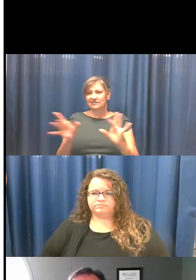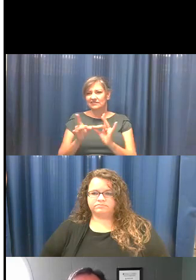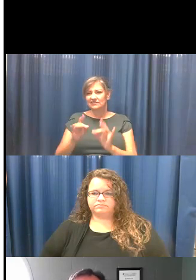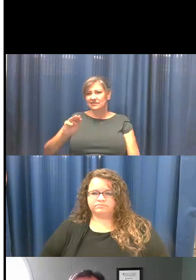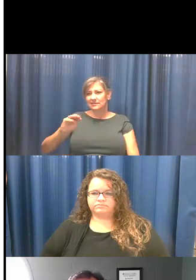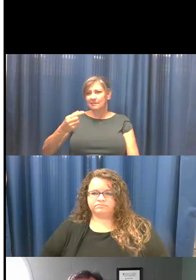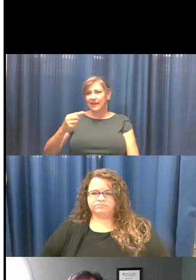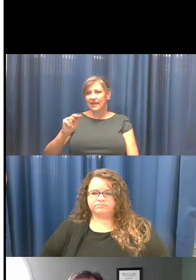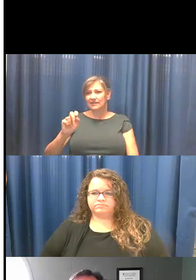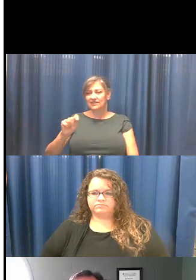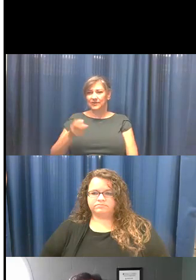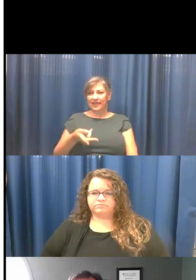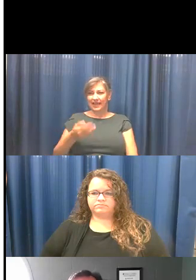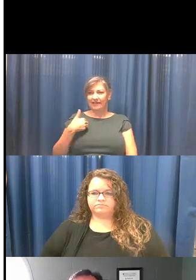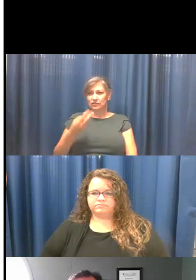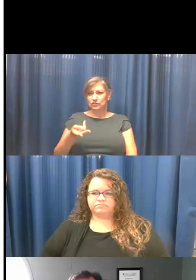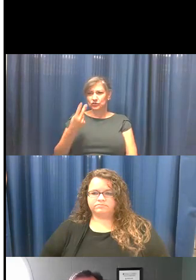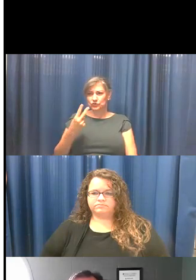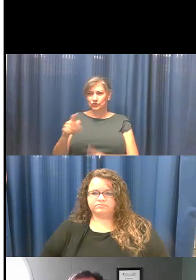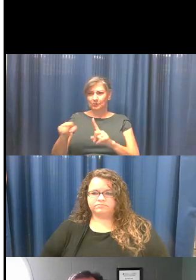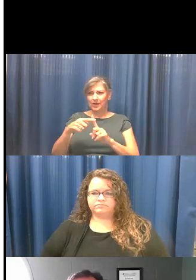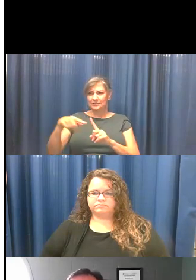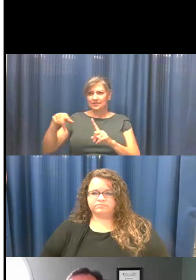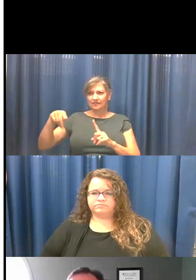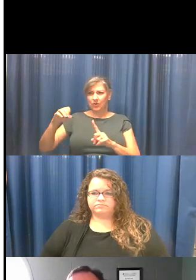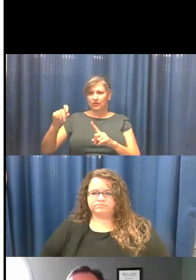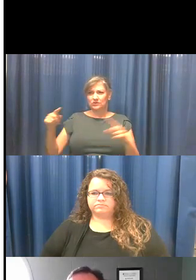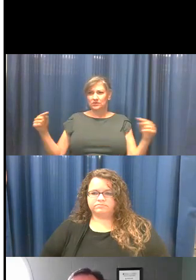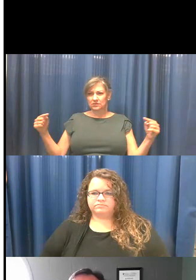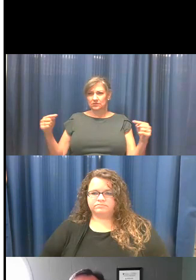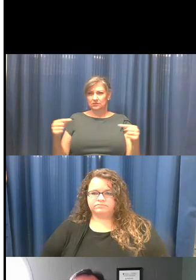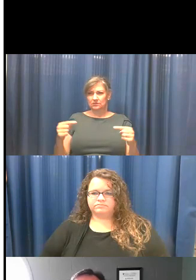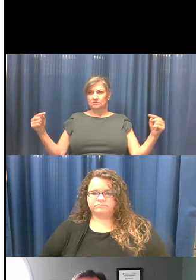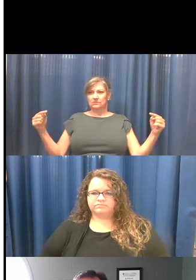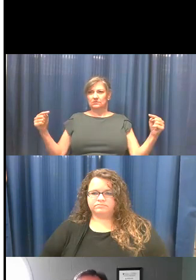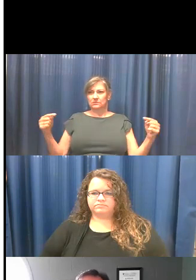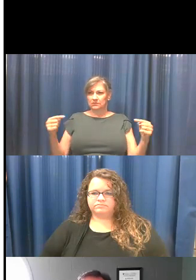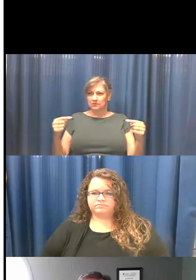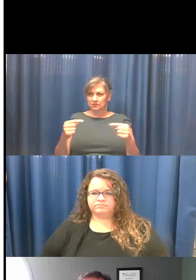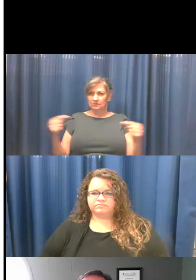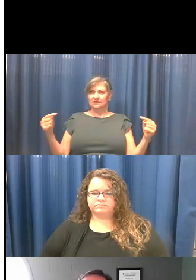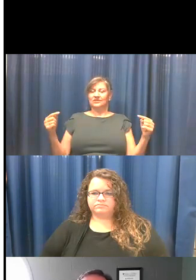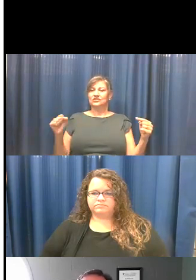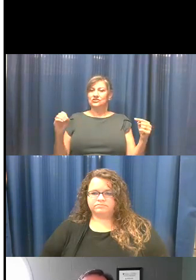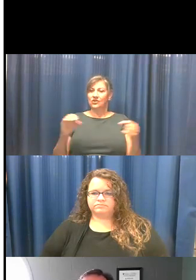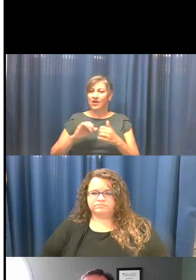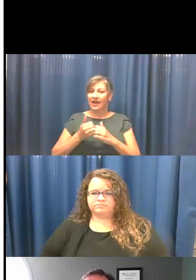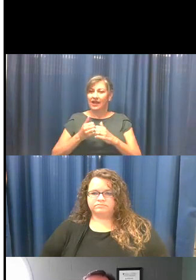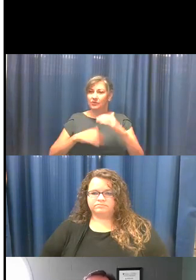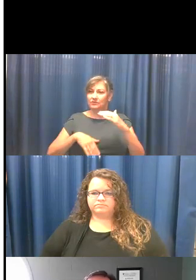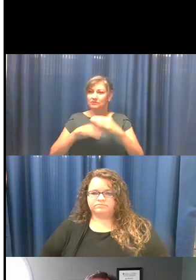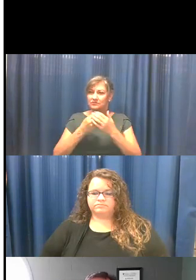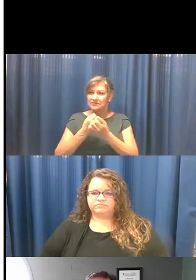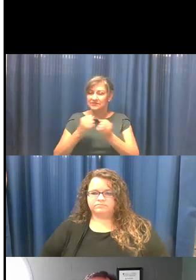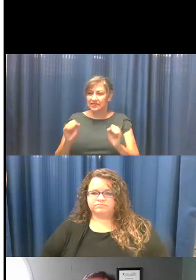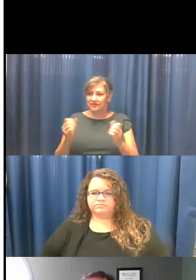two positive poles together. They push in opposite directions. So the way we could maximize safety would be to